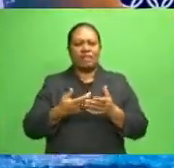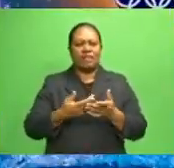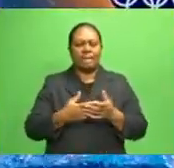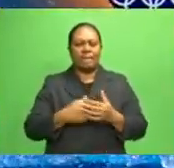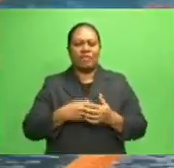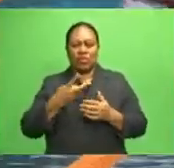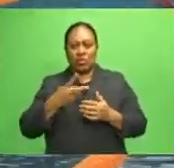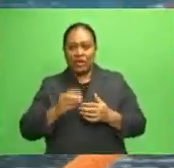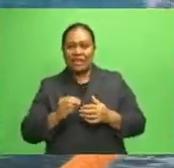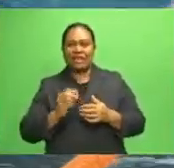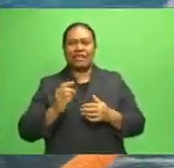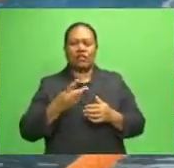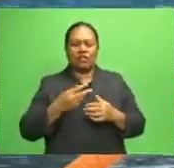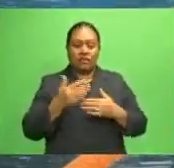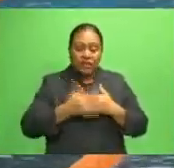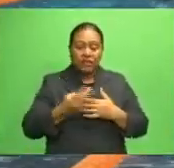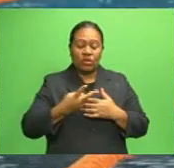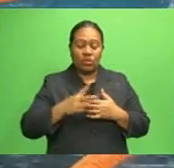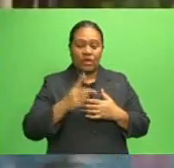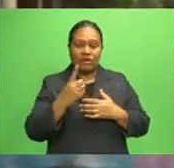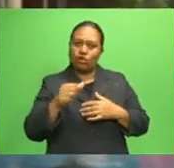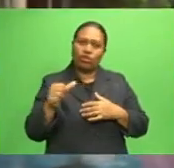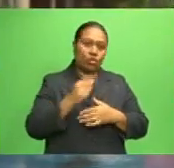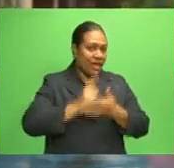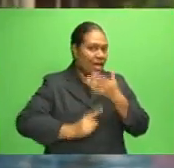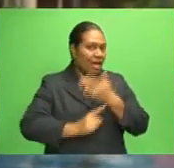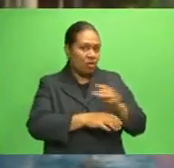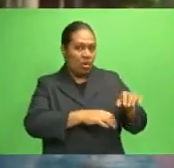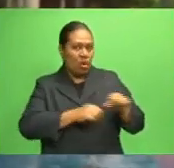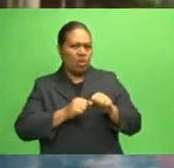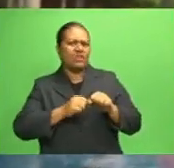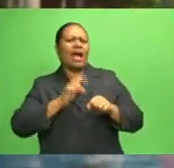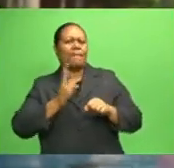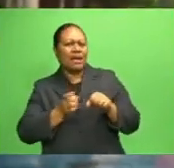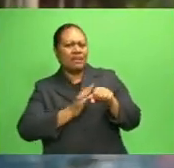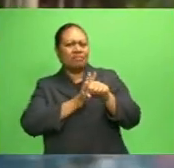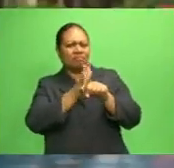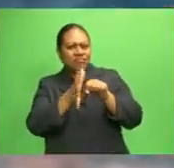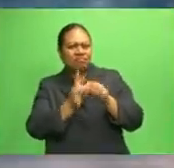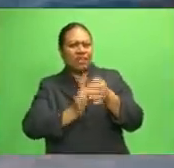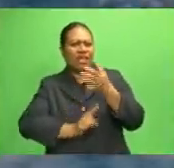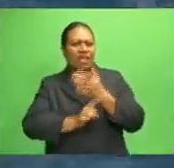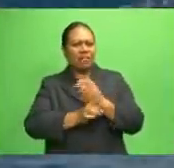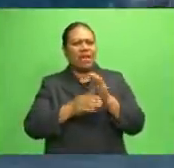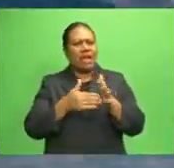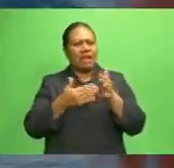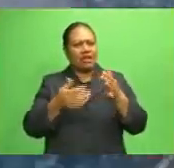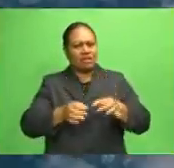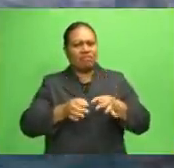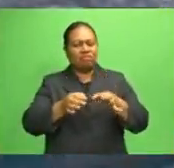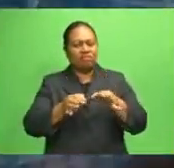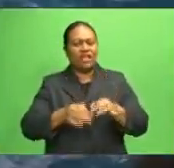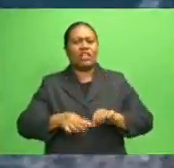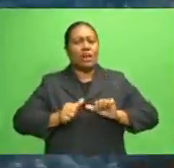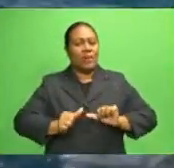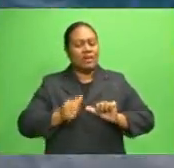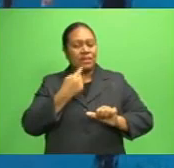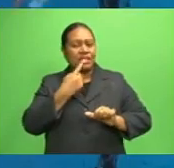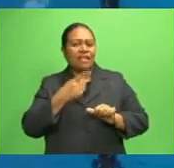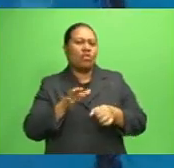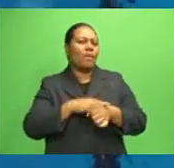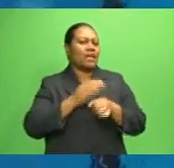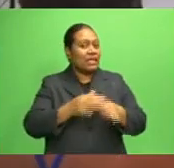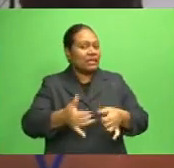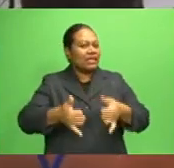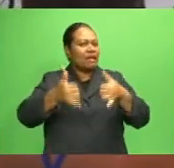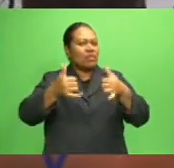to the 21st of this month, but has had to postpone due to the ongoing pandemic. President Ben Rova says they will need the championship